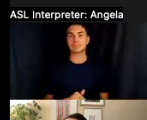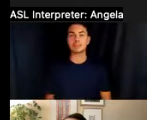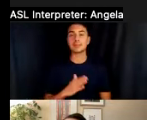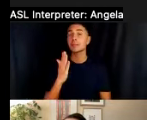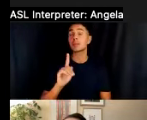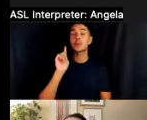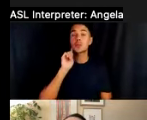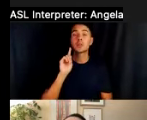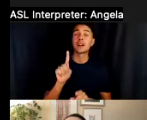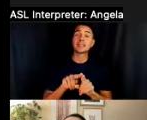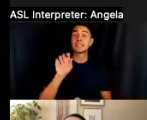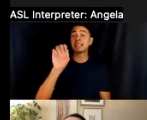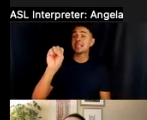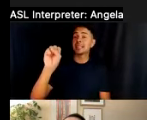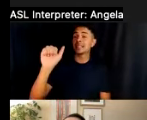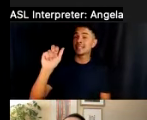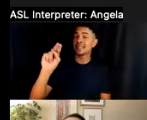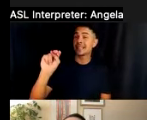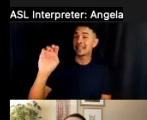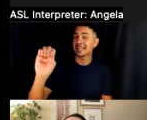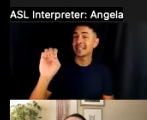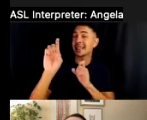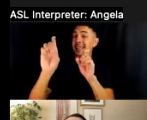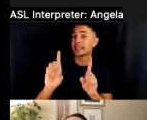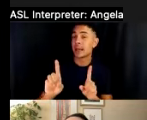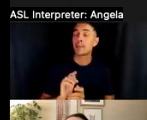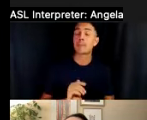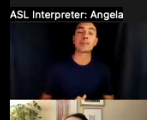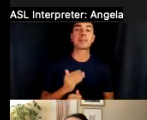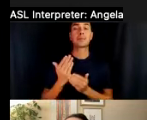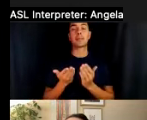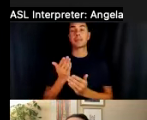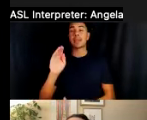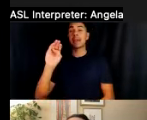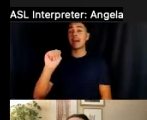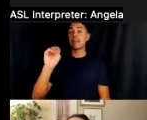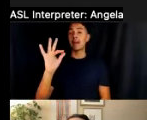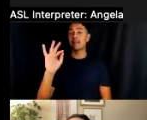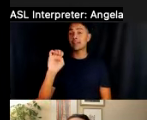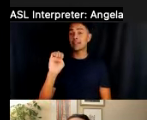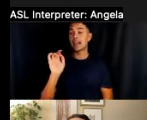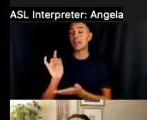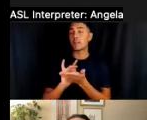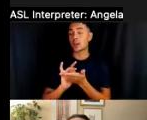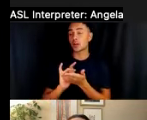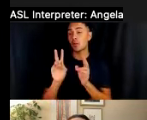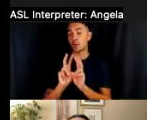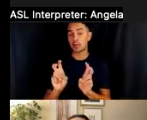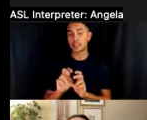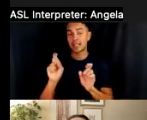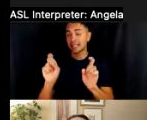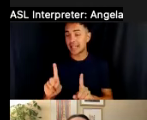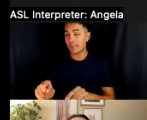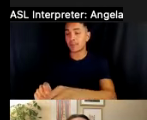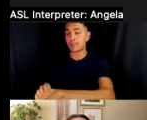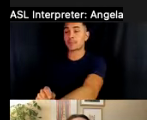SANE exam. You might hear them referred to as like an MFE, a medical forensic exam.